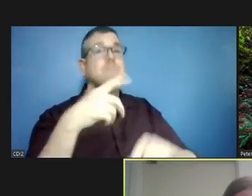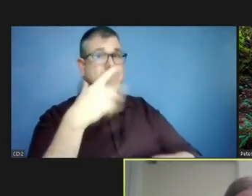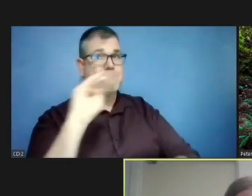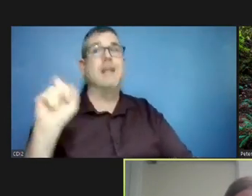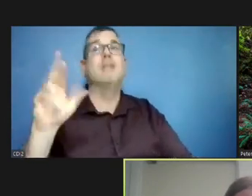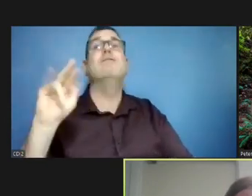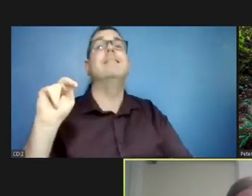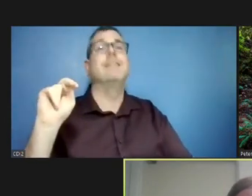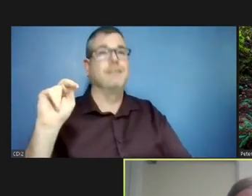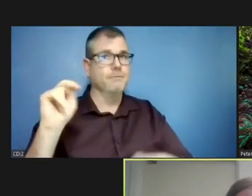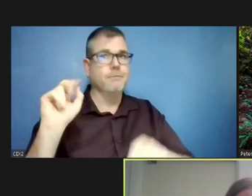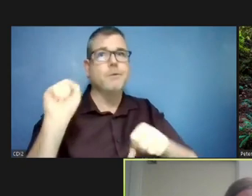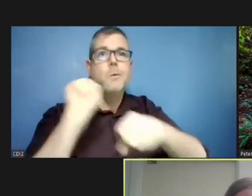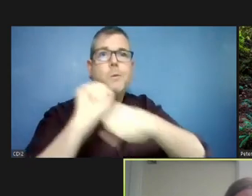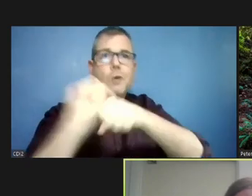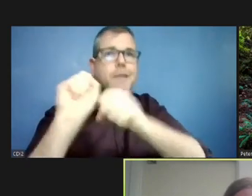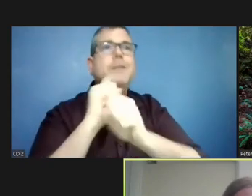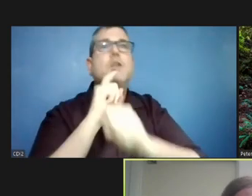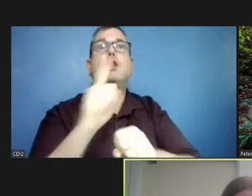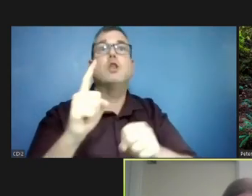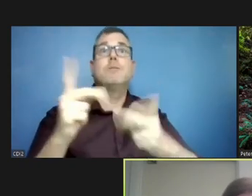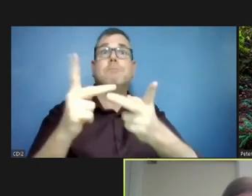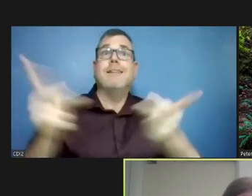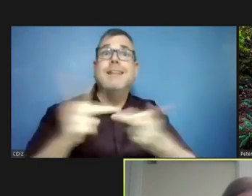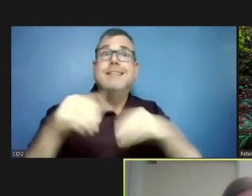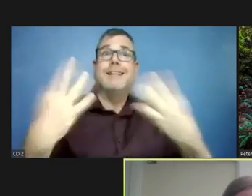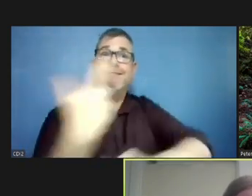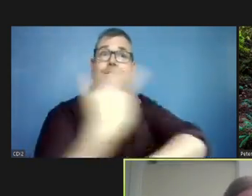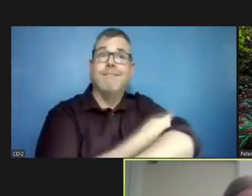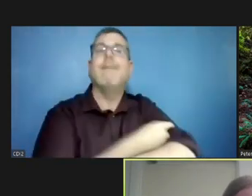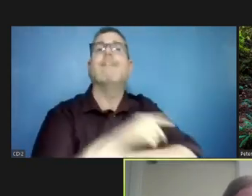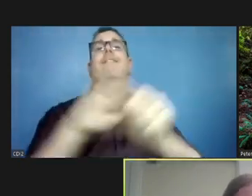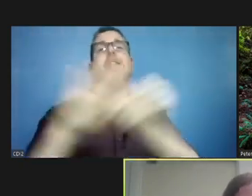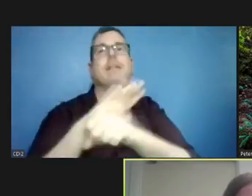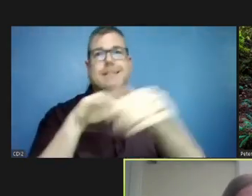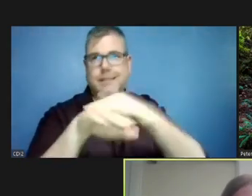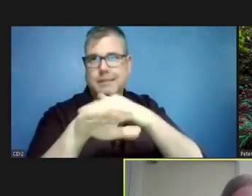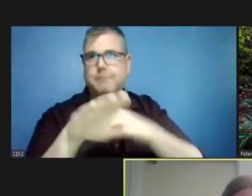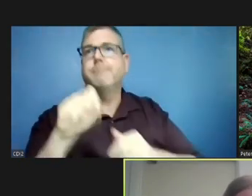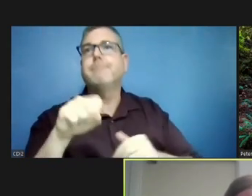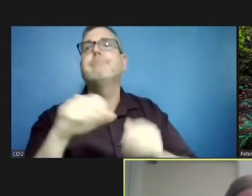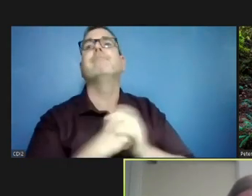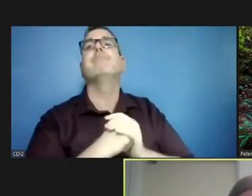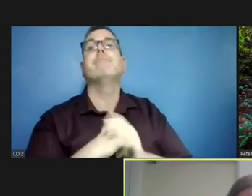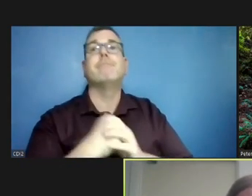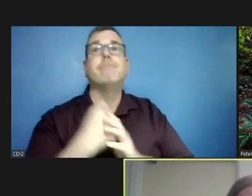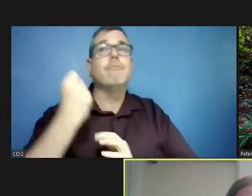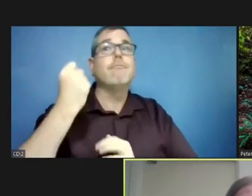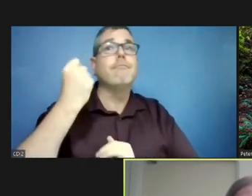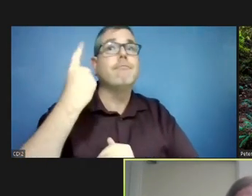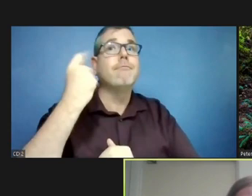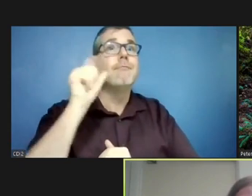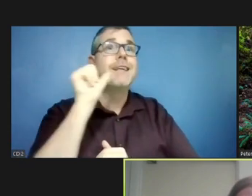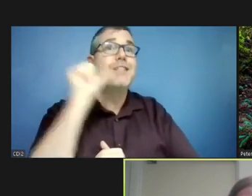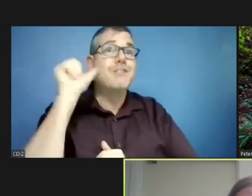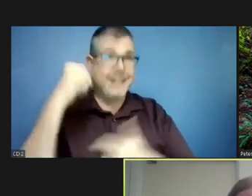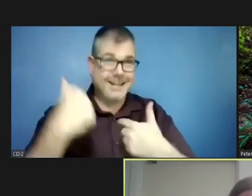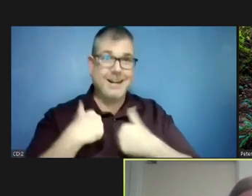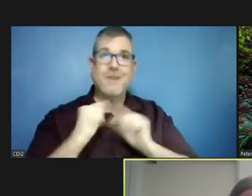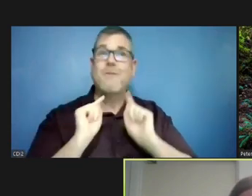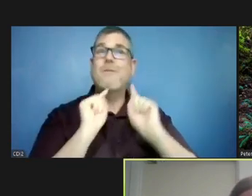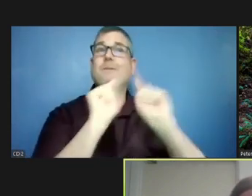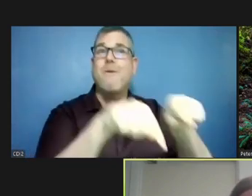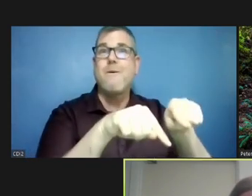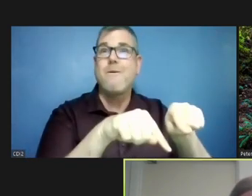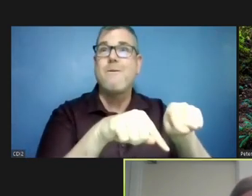vaccine site yesterday. And again, I'm always impressed by the resilience of our disability community. A woman was able to